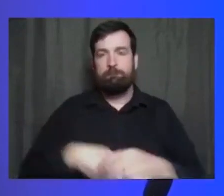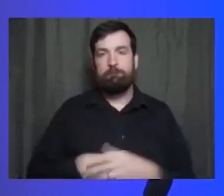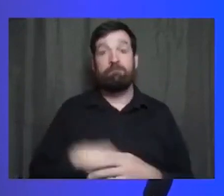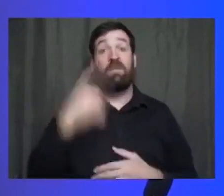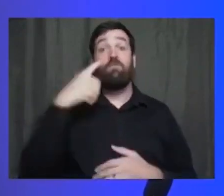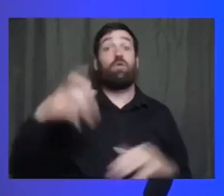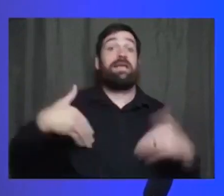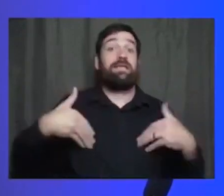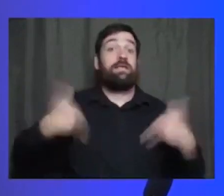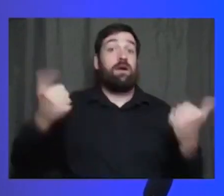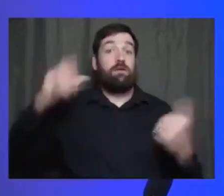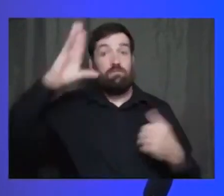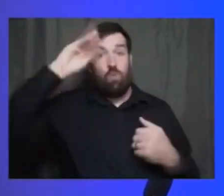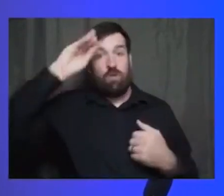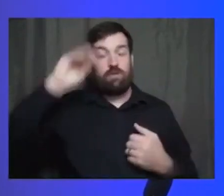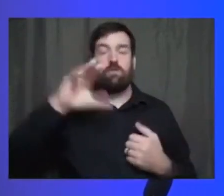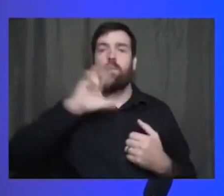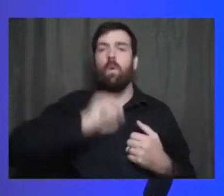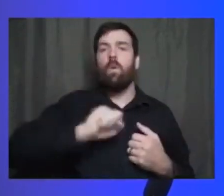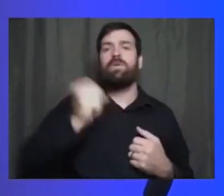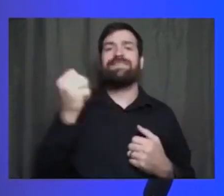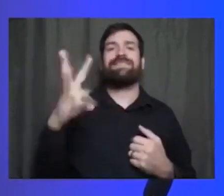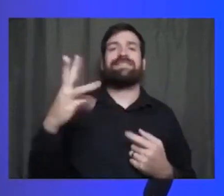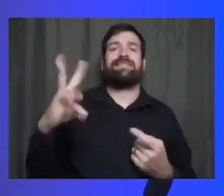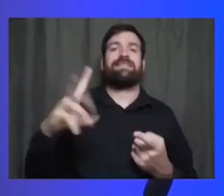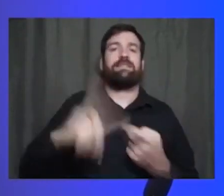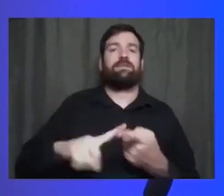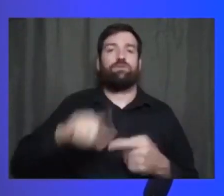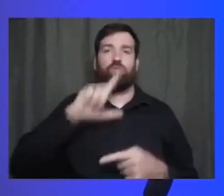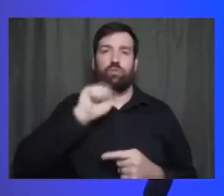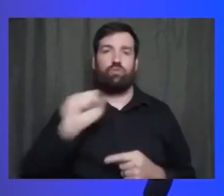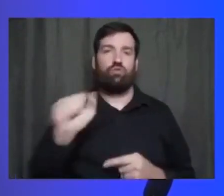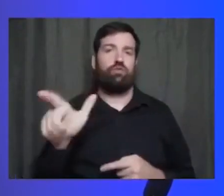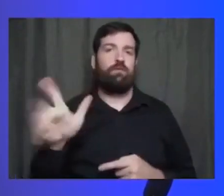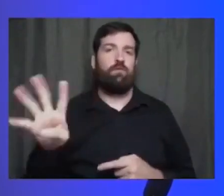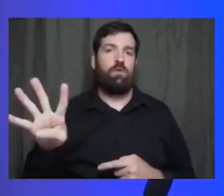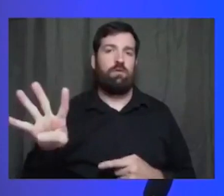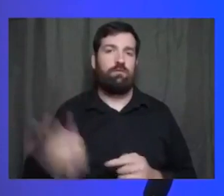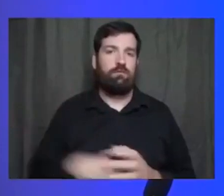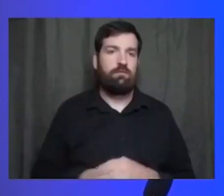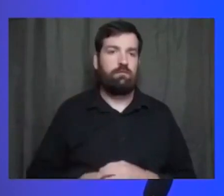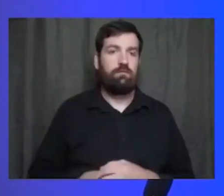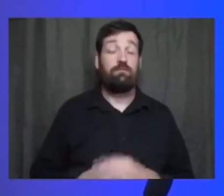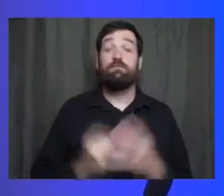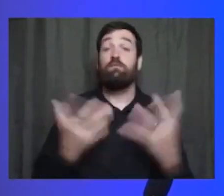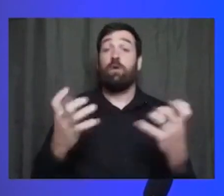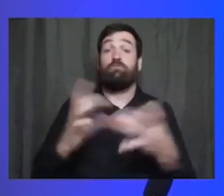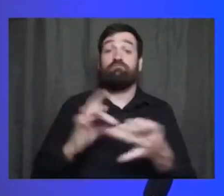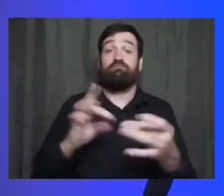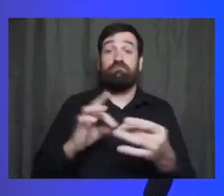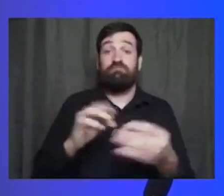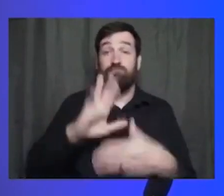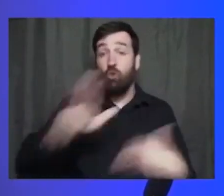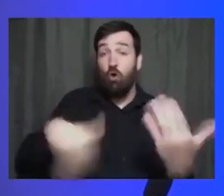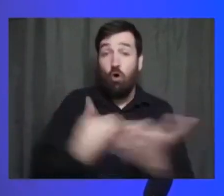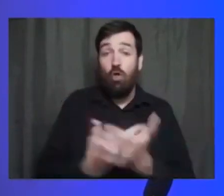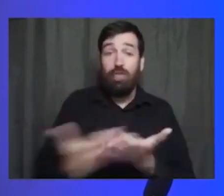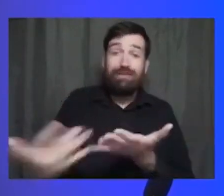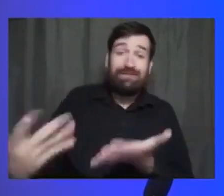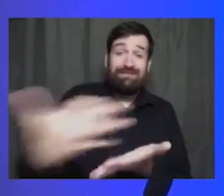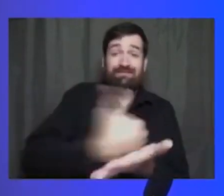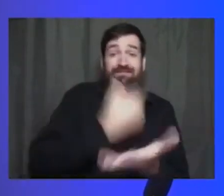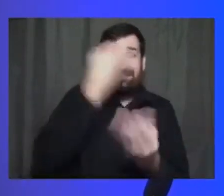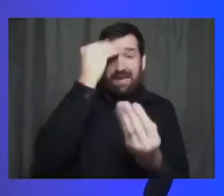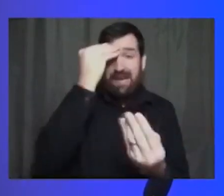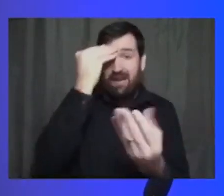of that 16 to 24 age group. Now, I want to say that all of the data has not been analyzed, and some of the data showed a little